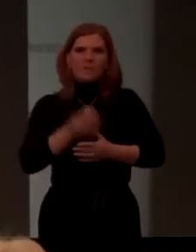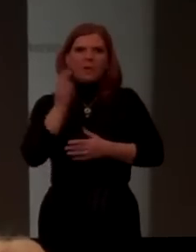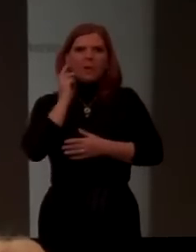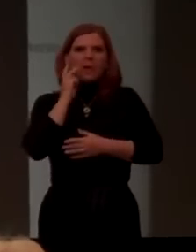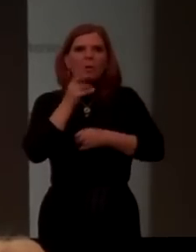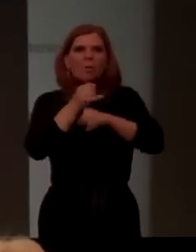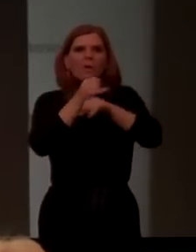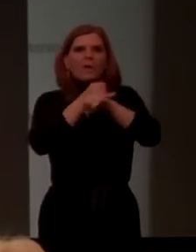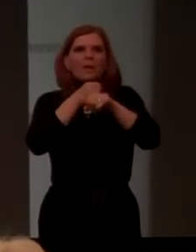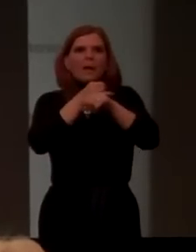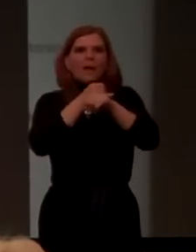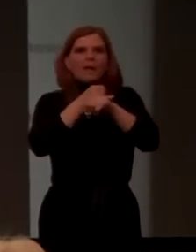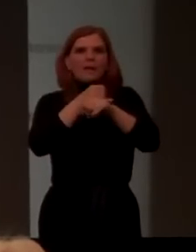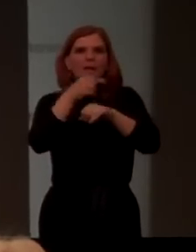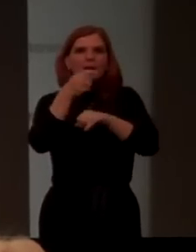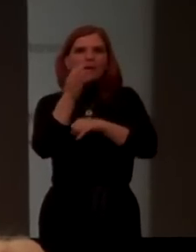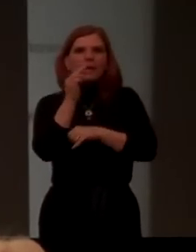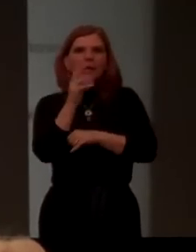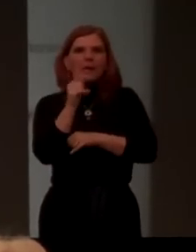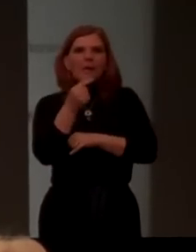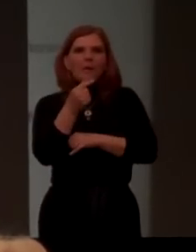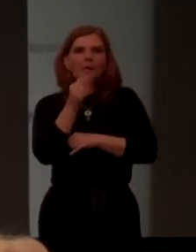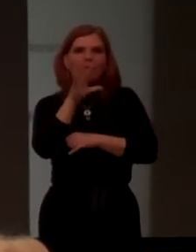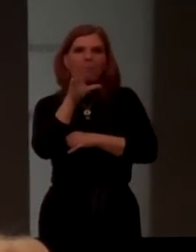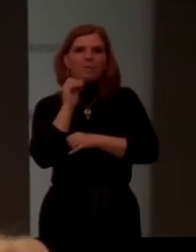Wheeling Island Gaming, 50.